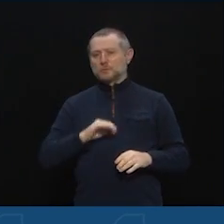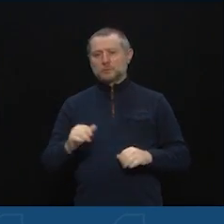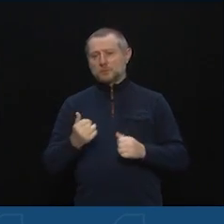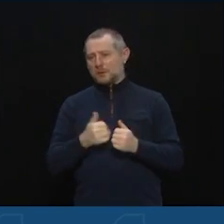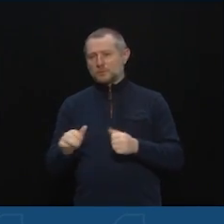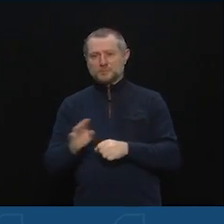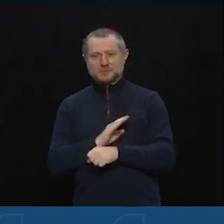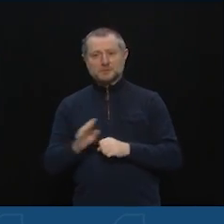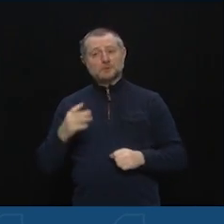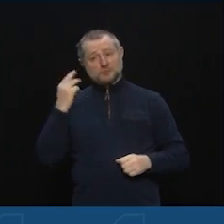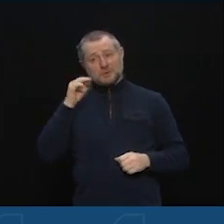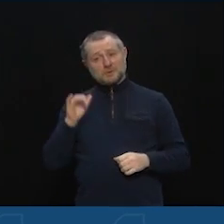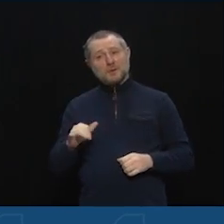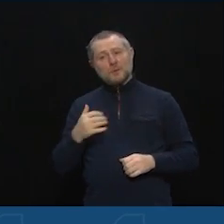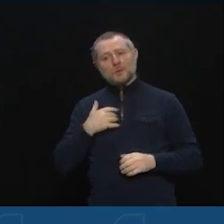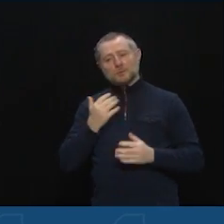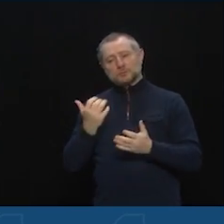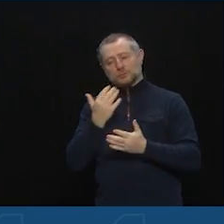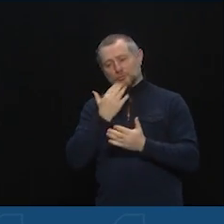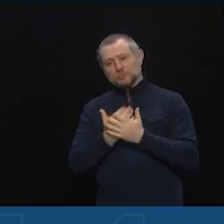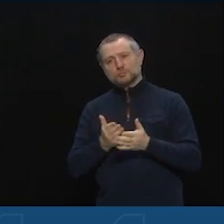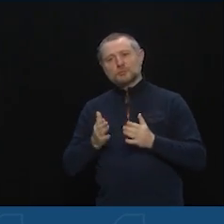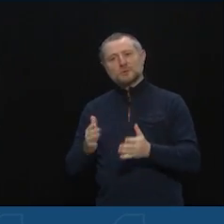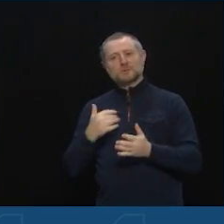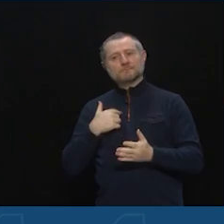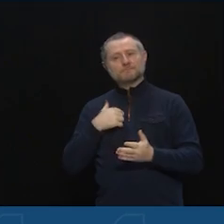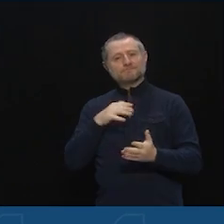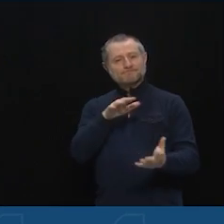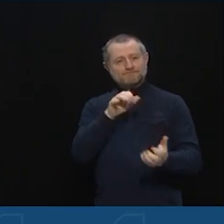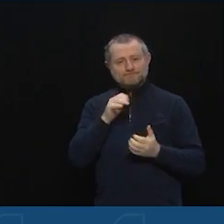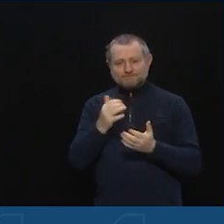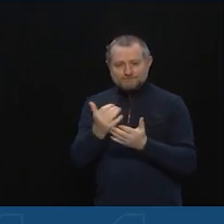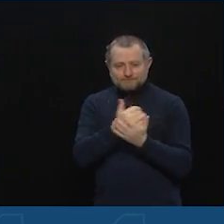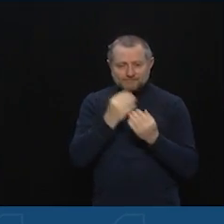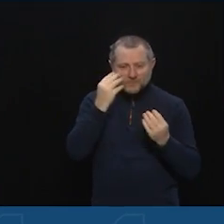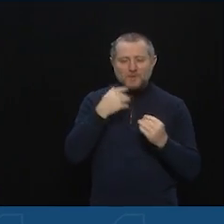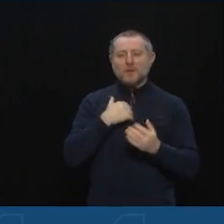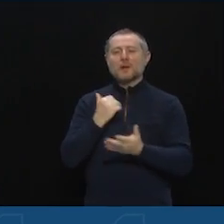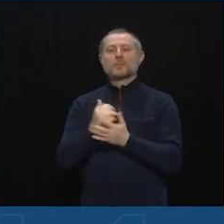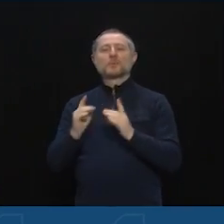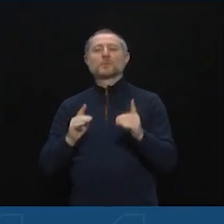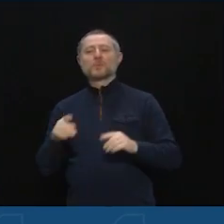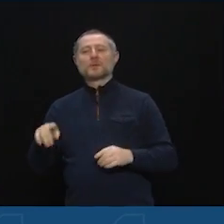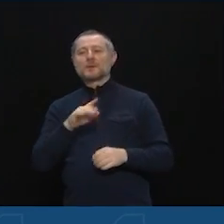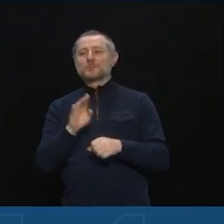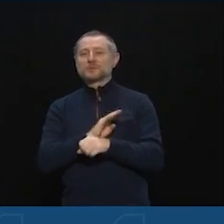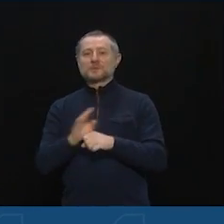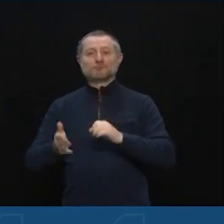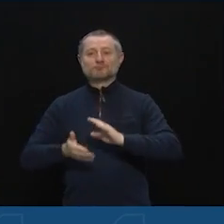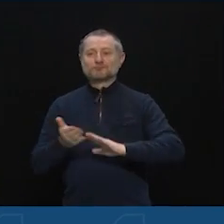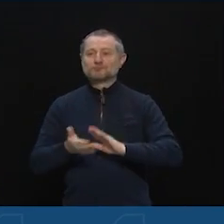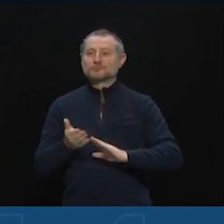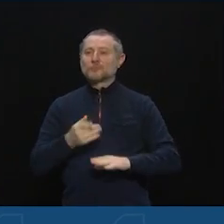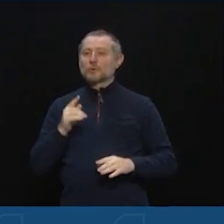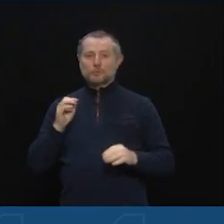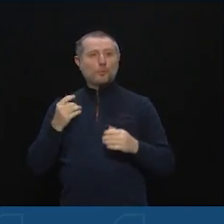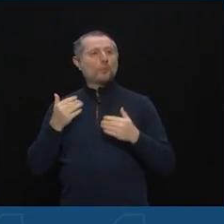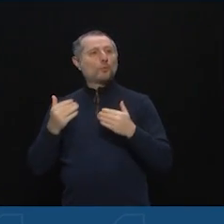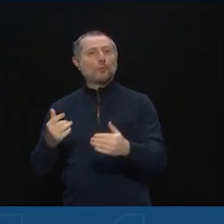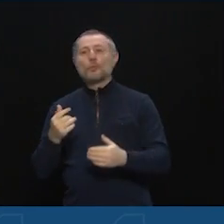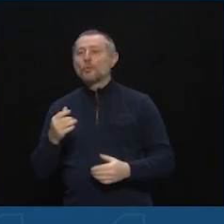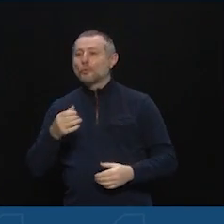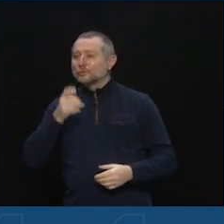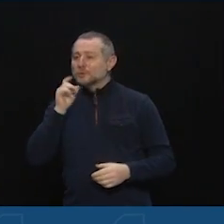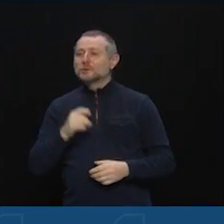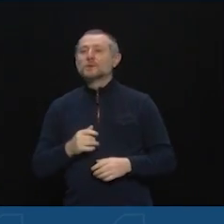critical revenue stream. This is what kept people afloat during those dark, dark months and years of the pandemic. And we said there has been